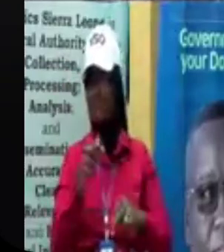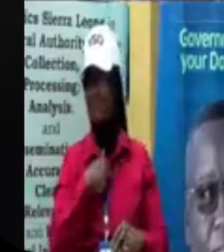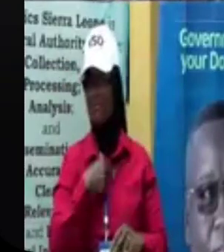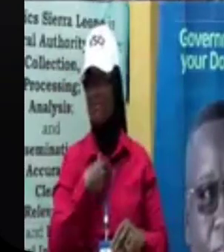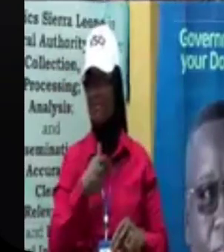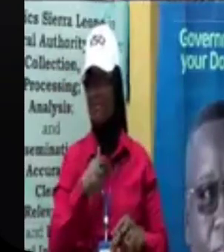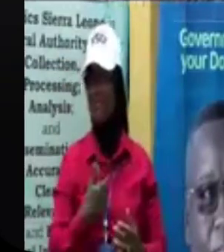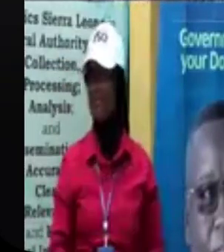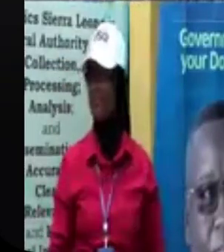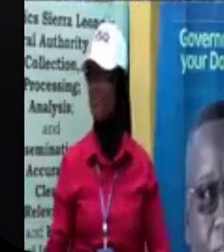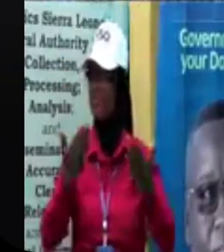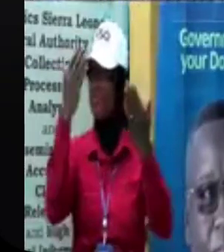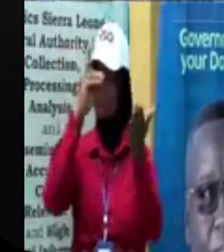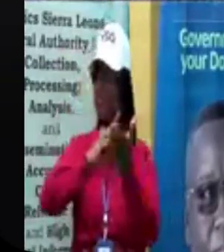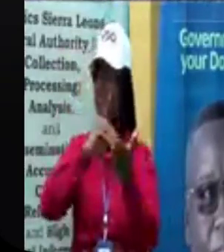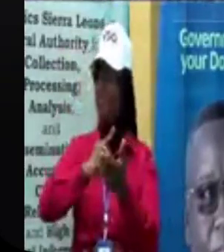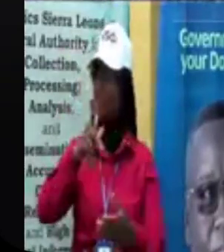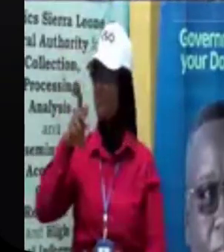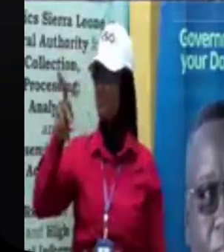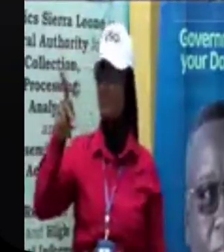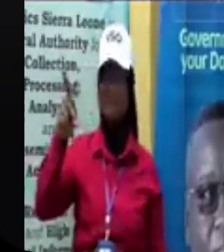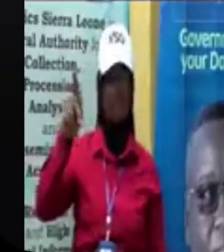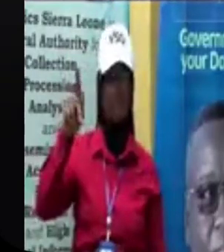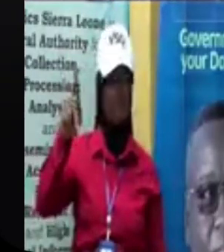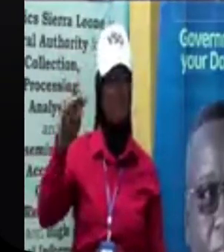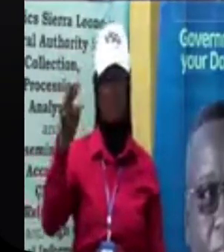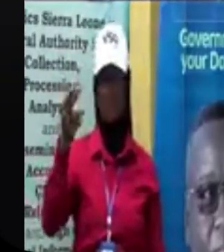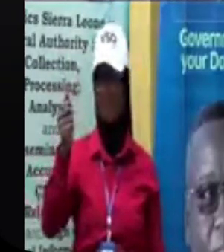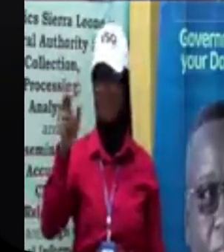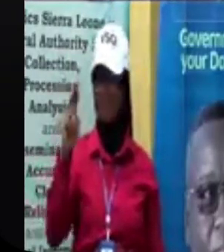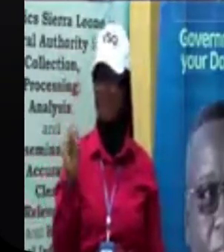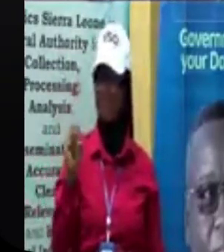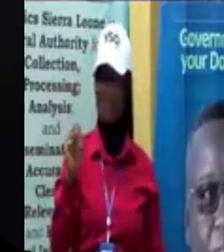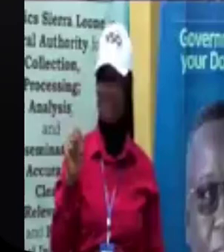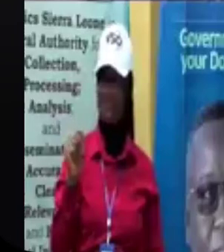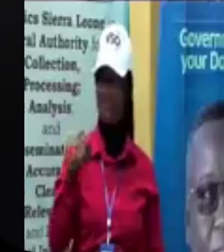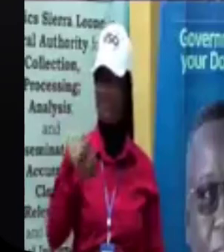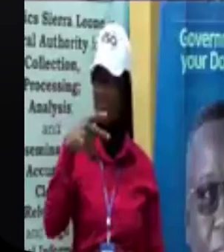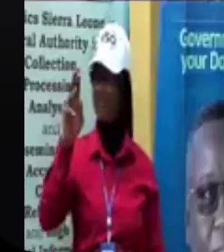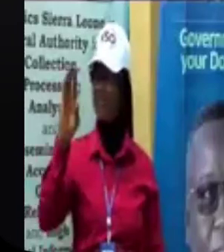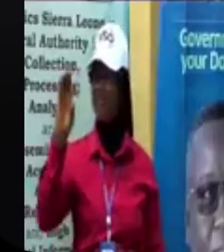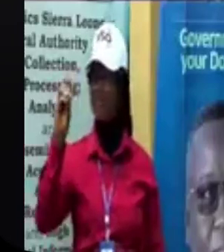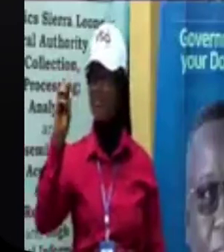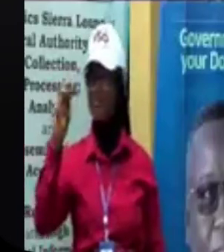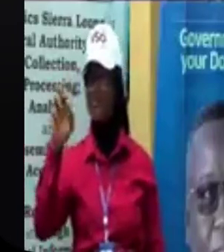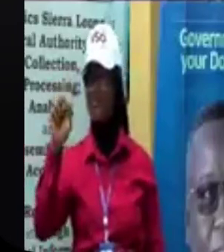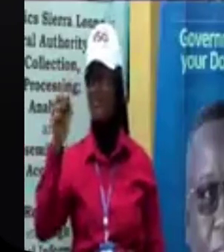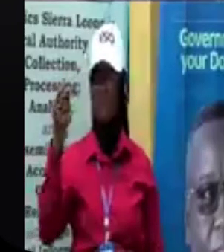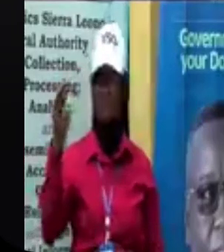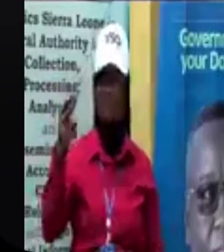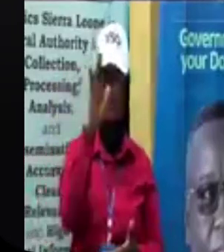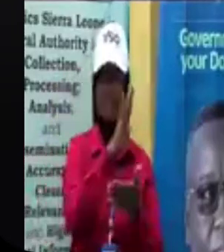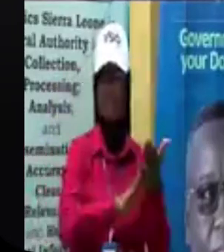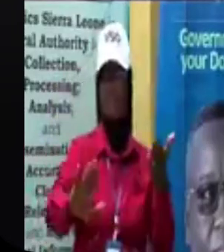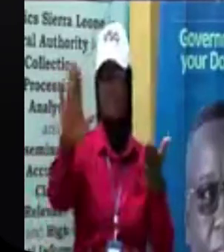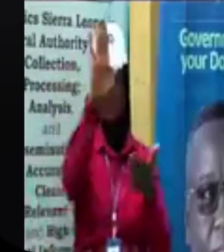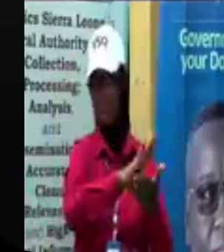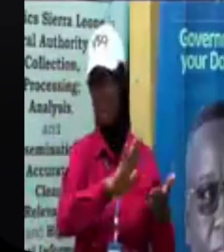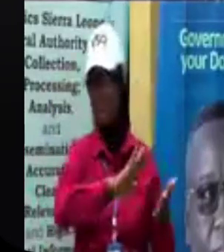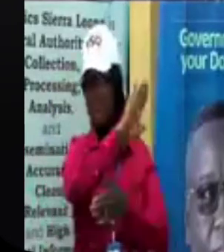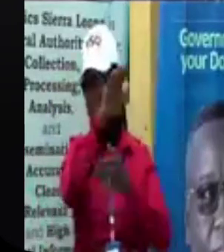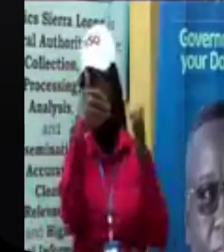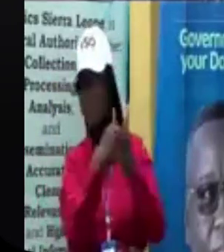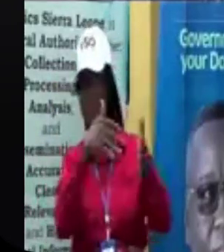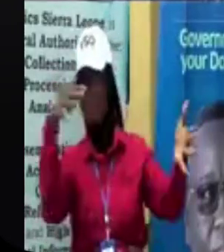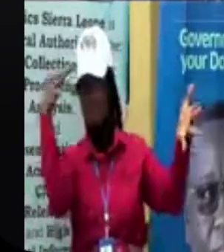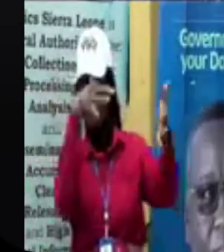Dr. Human Khan na Makeni, he go Francis, he go Commerce. he go to the college, he go out, he go